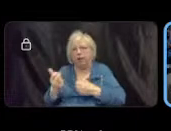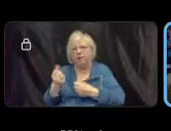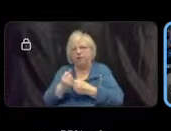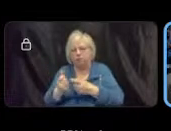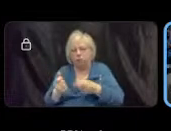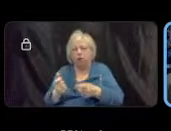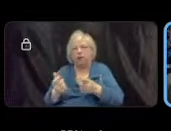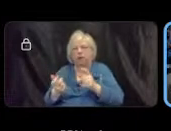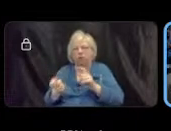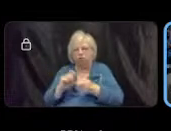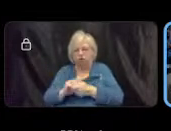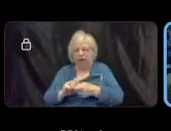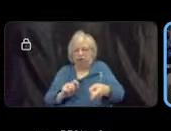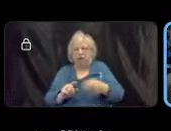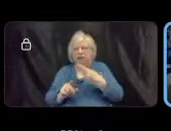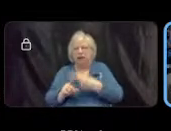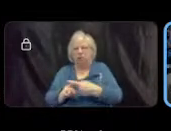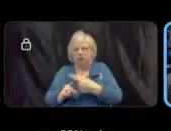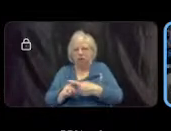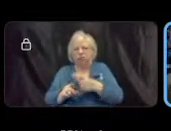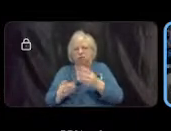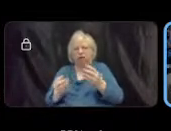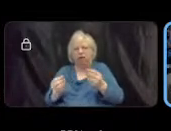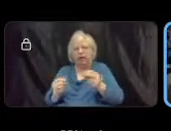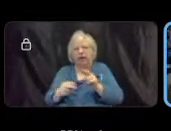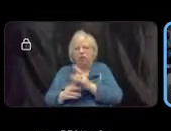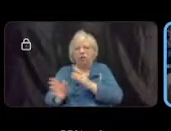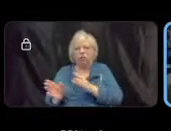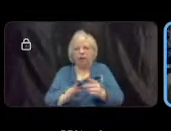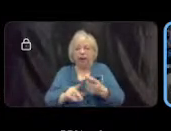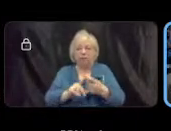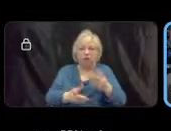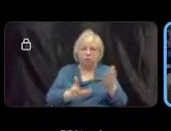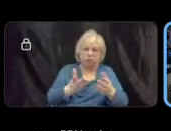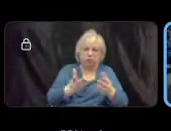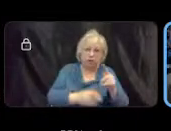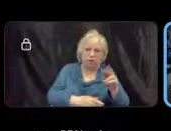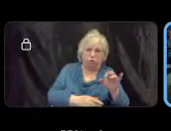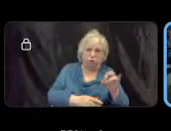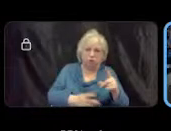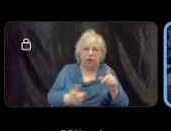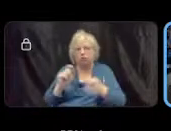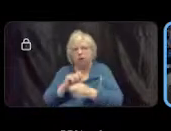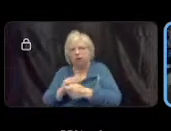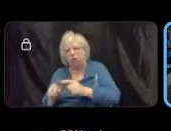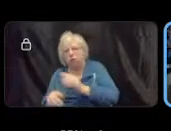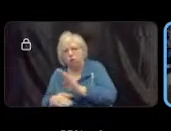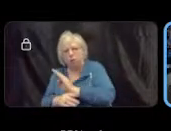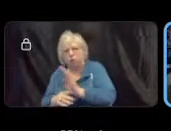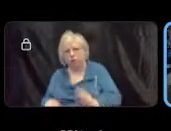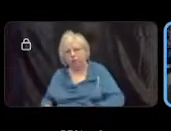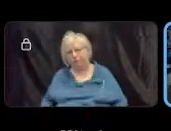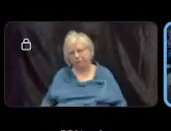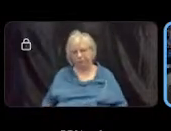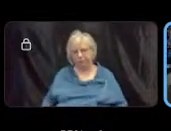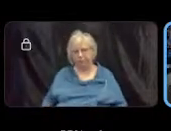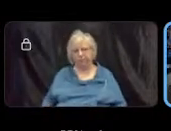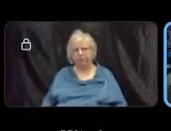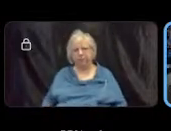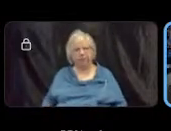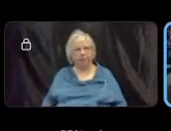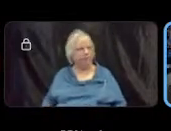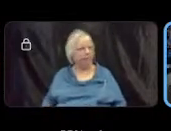this, at this intersection, the land use plan from service trades to commercial. Thank you. With that, I'll turn it over to Mr.